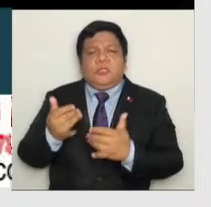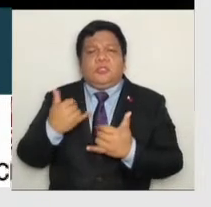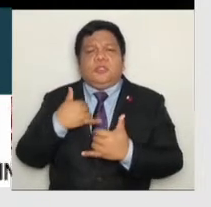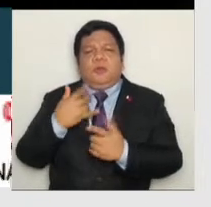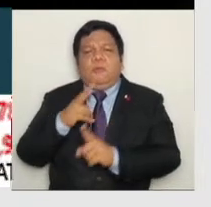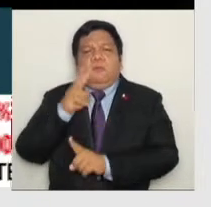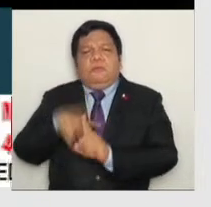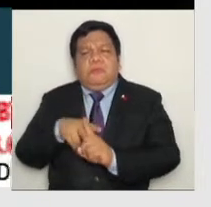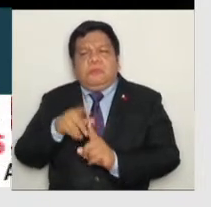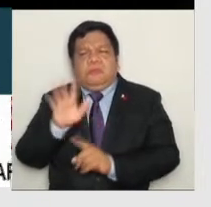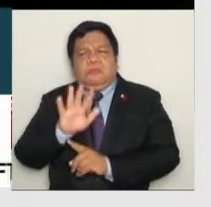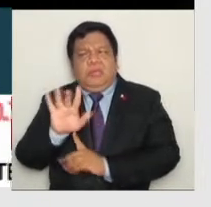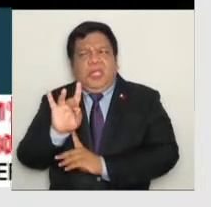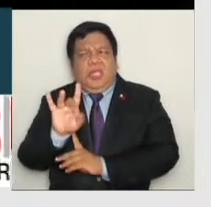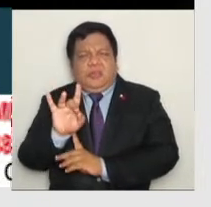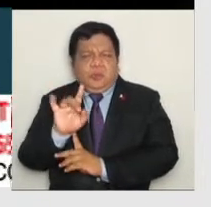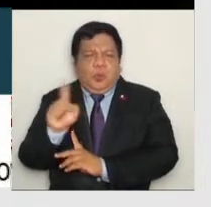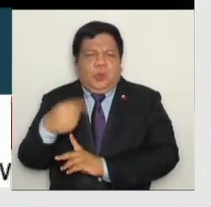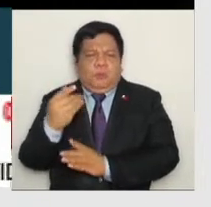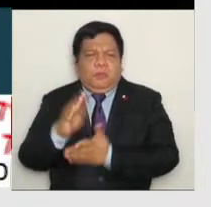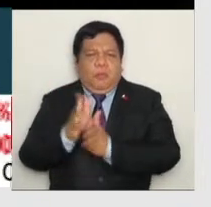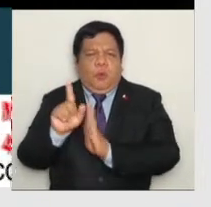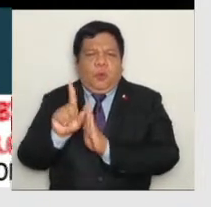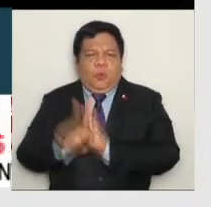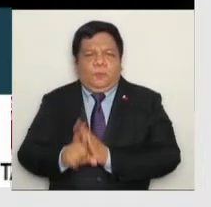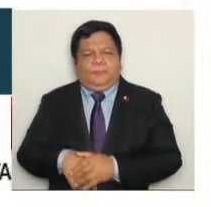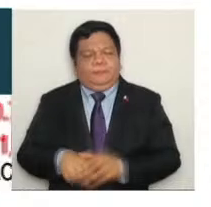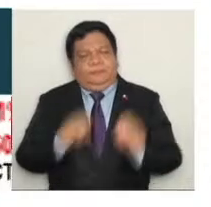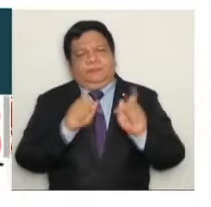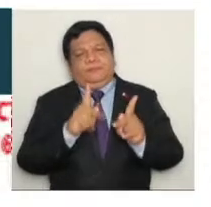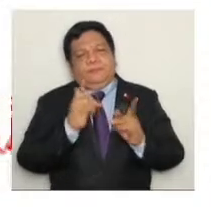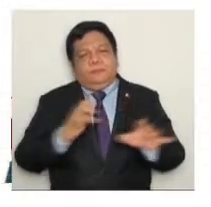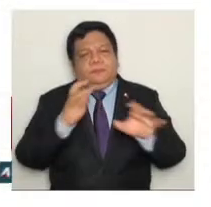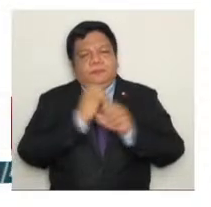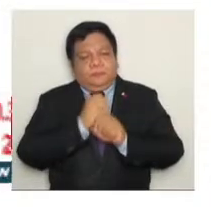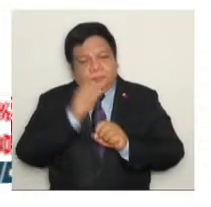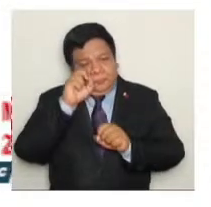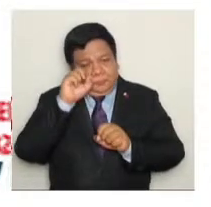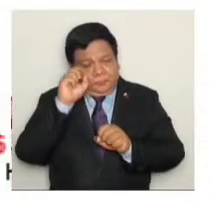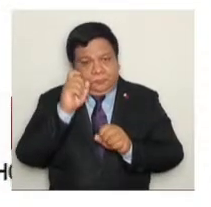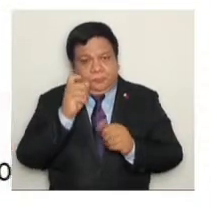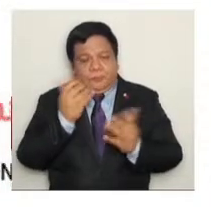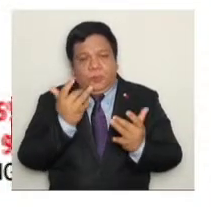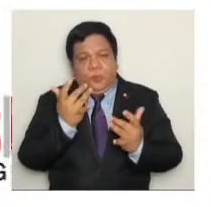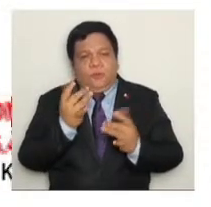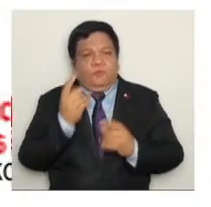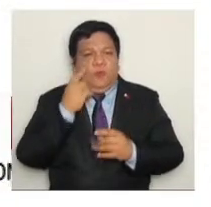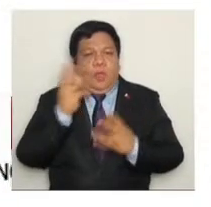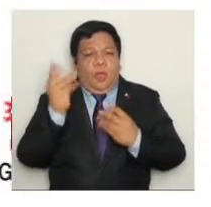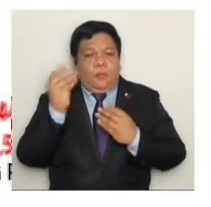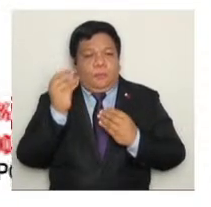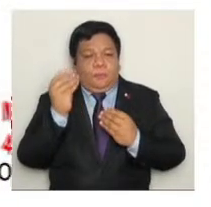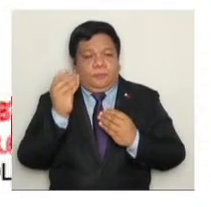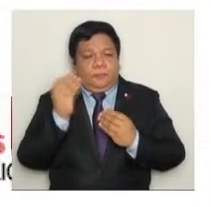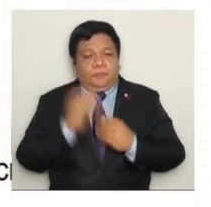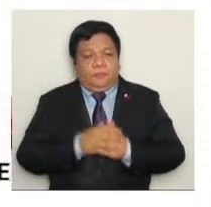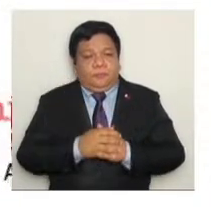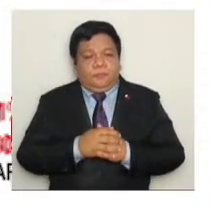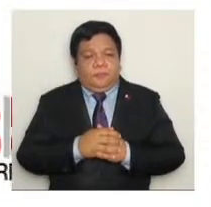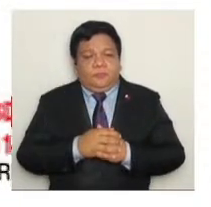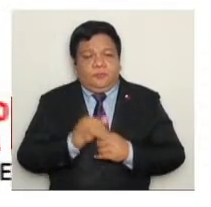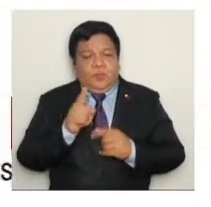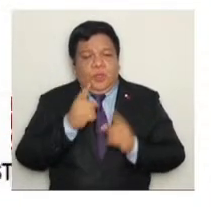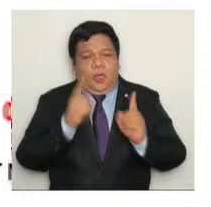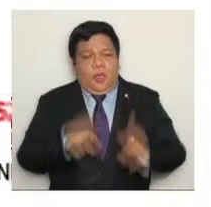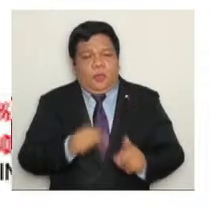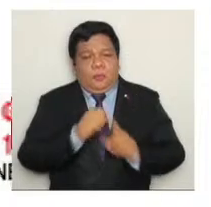8 of them into law. Okay, we're going to have to leave it at that. We're waiting for an update from the situation in Taal